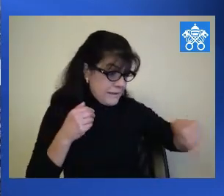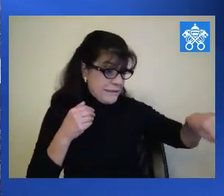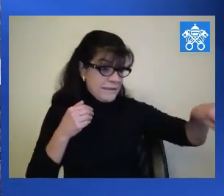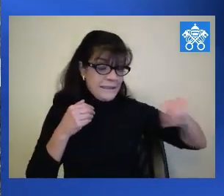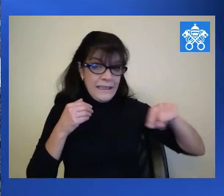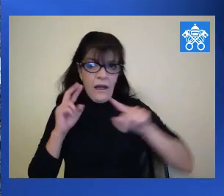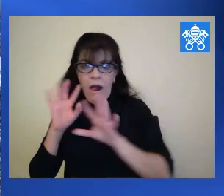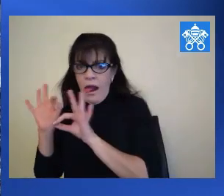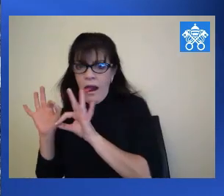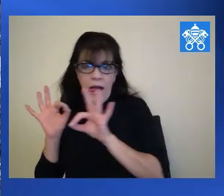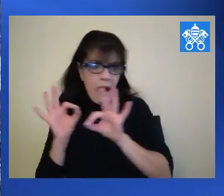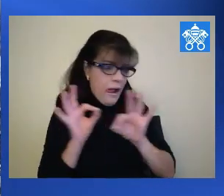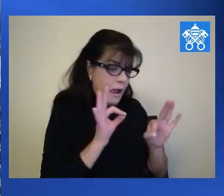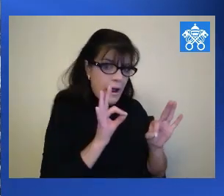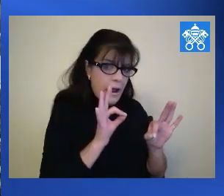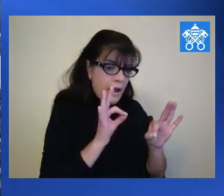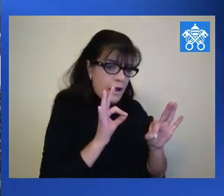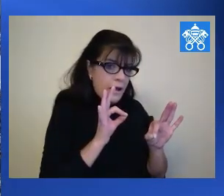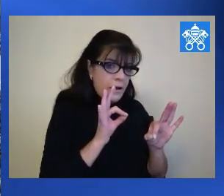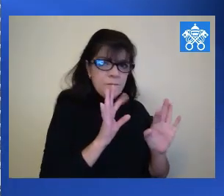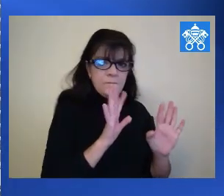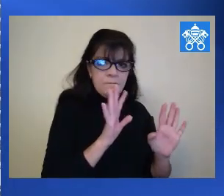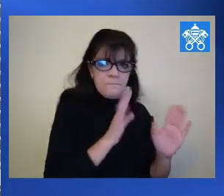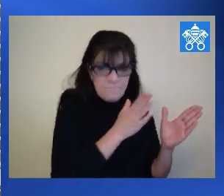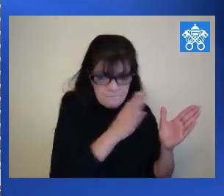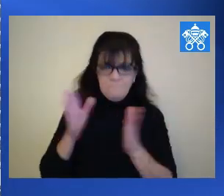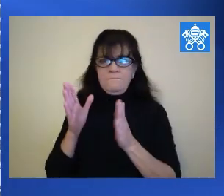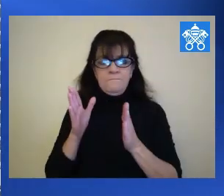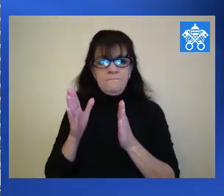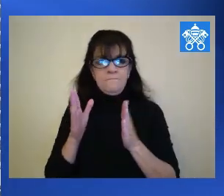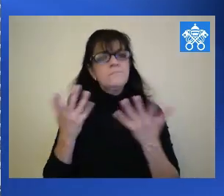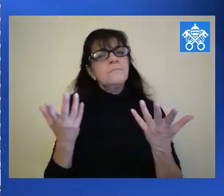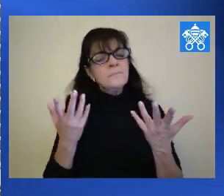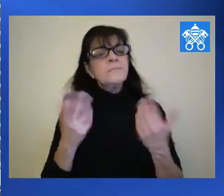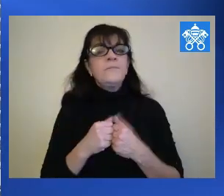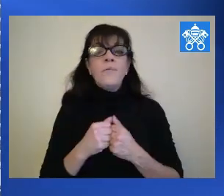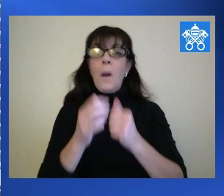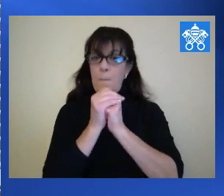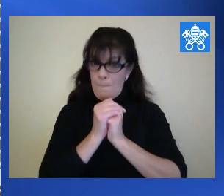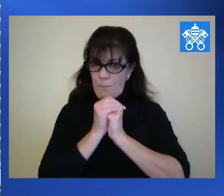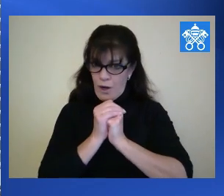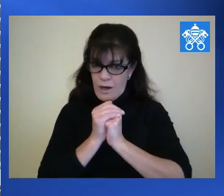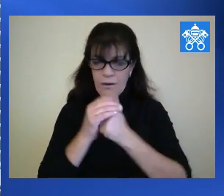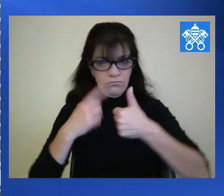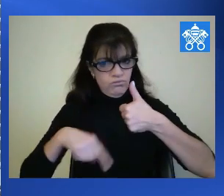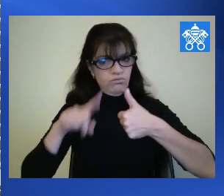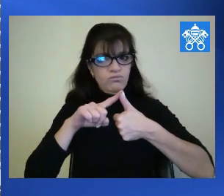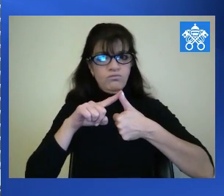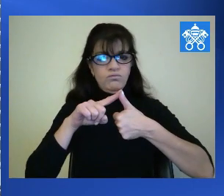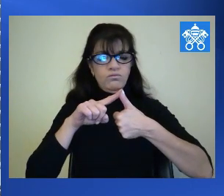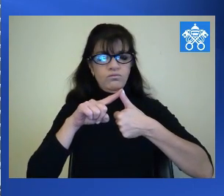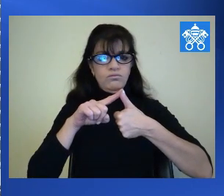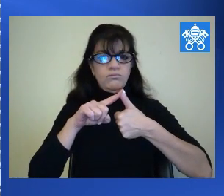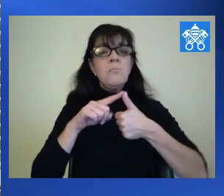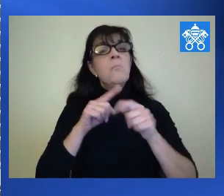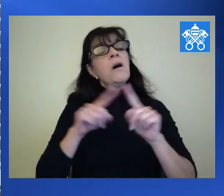around us urges us to do otherwise. So let's make a few examples. I know that prayer is important, we all know this,